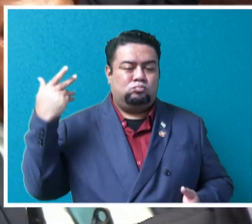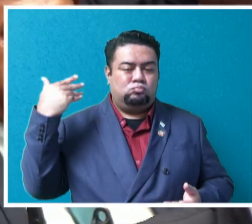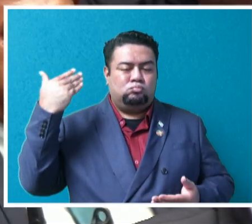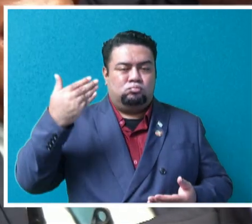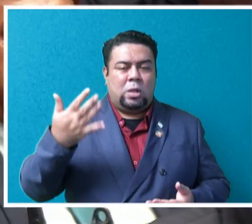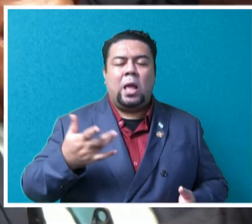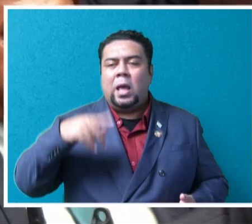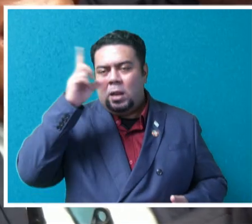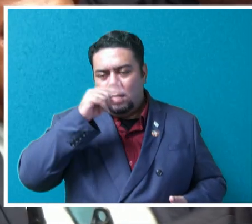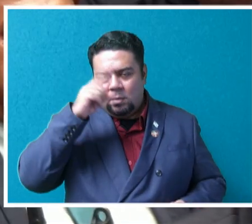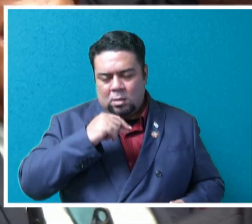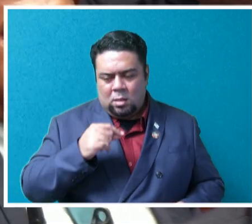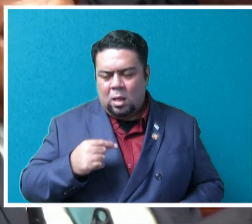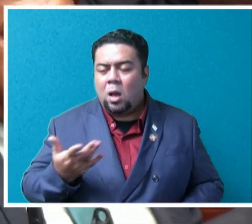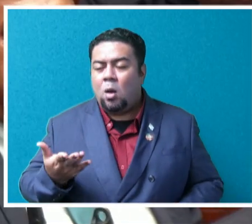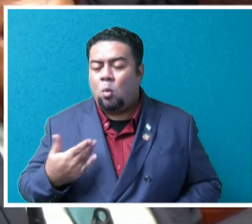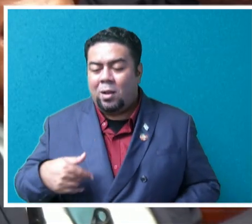landowners to unlock the economic